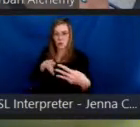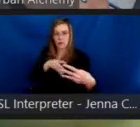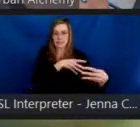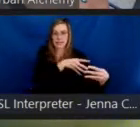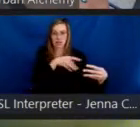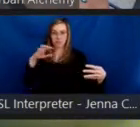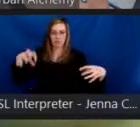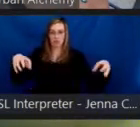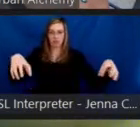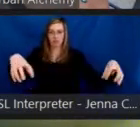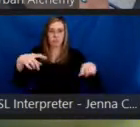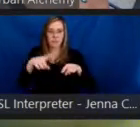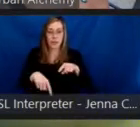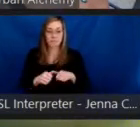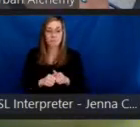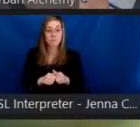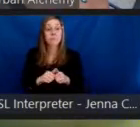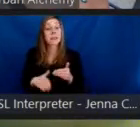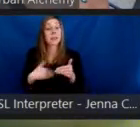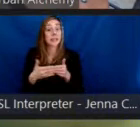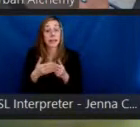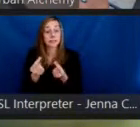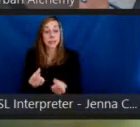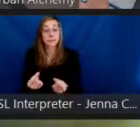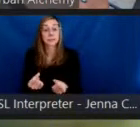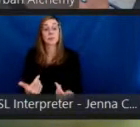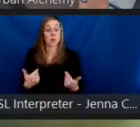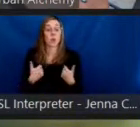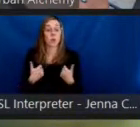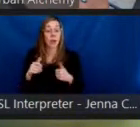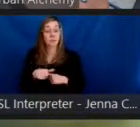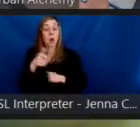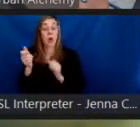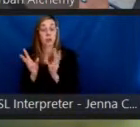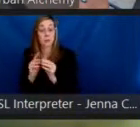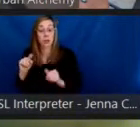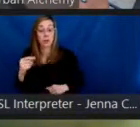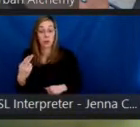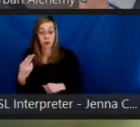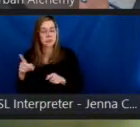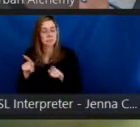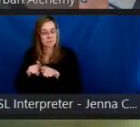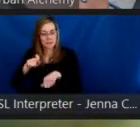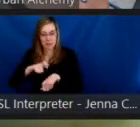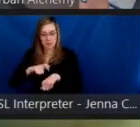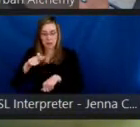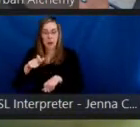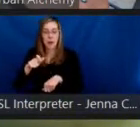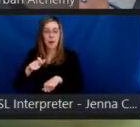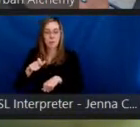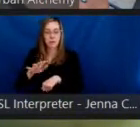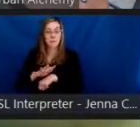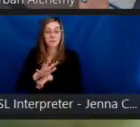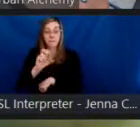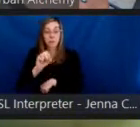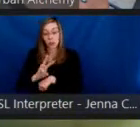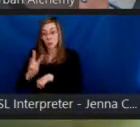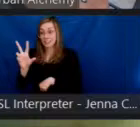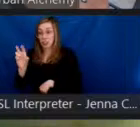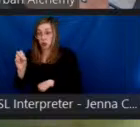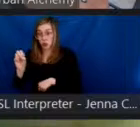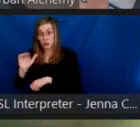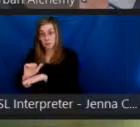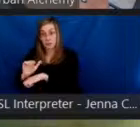have another meeting on Thursday, the same time, 5:30 to 6:30 p.m. We've heard from a lot of folks in the